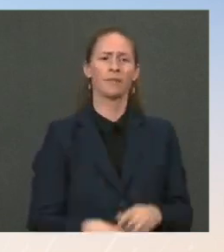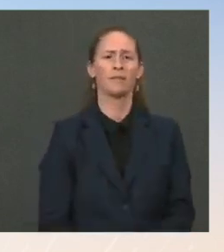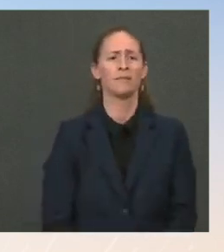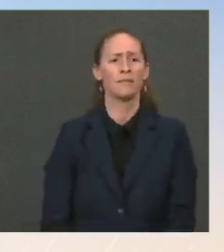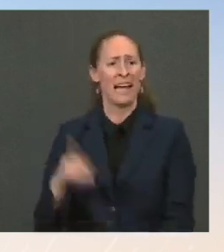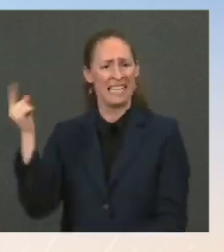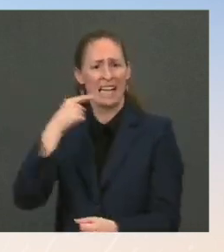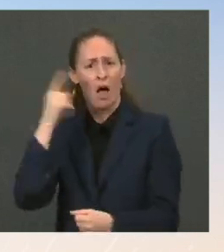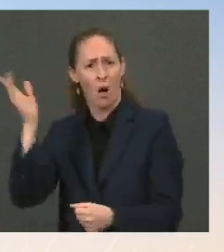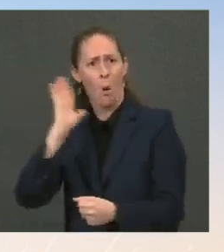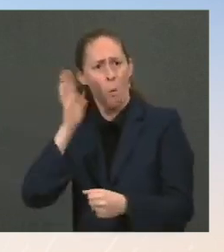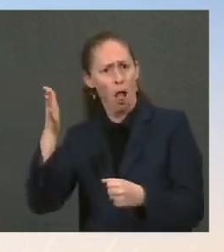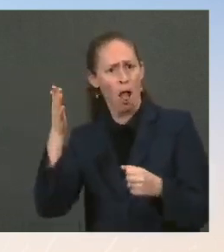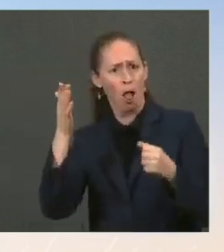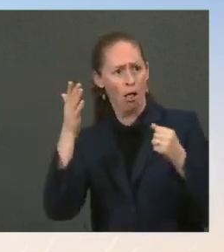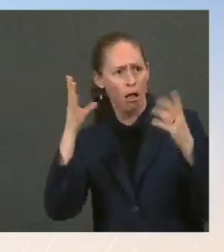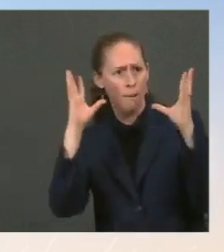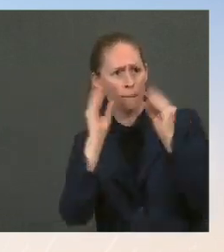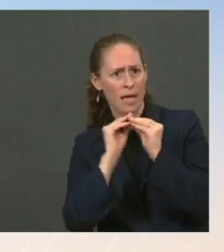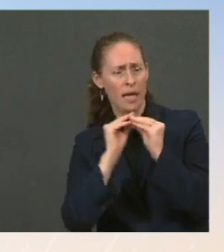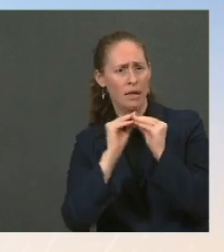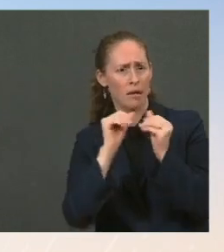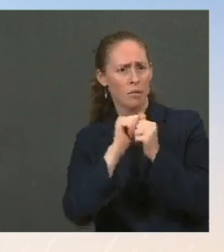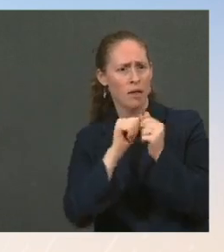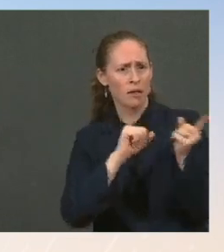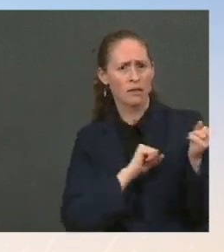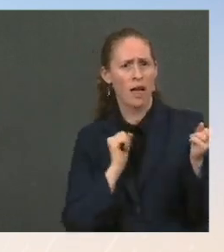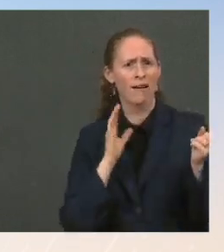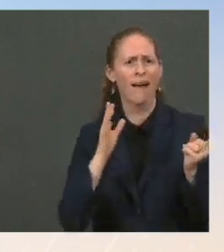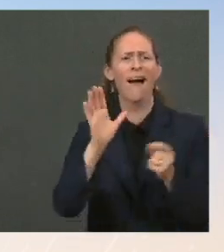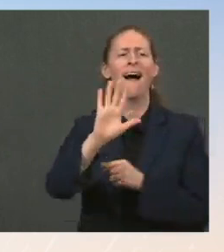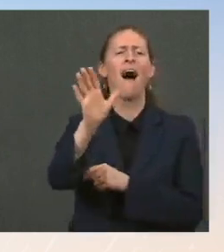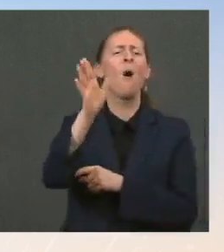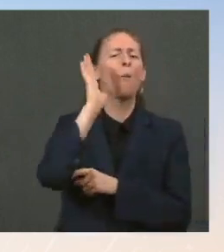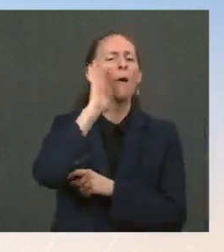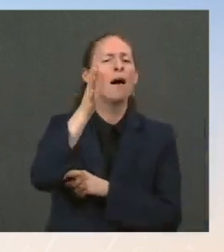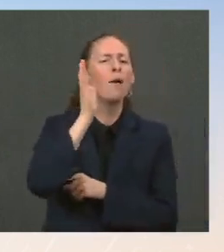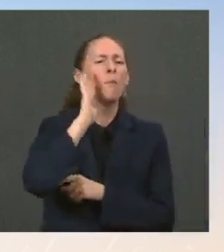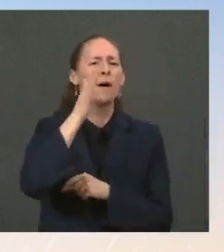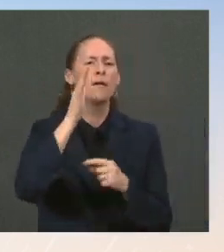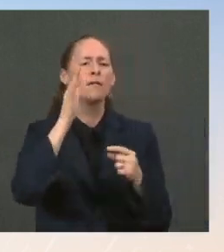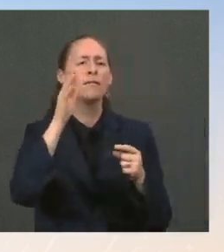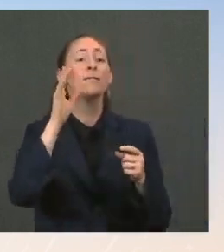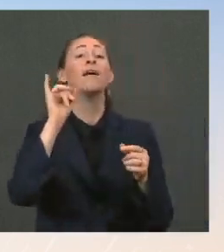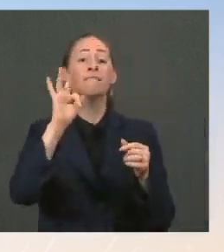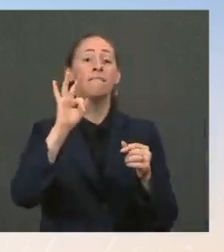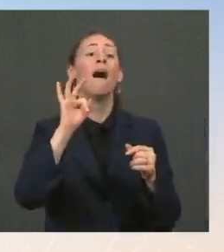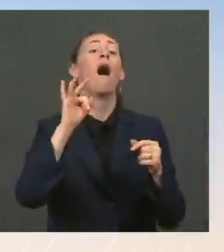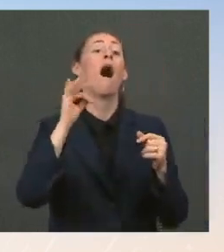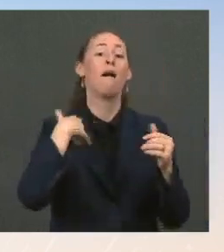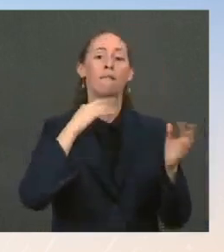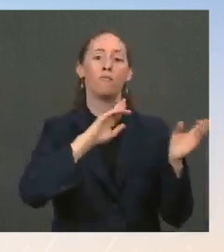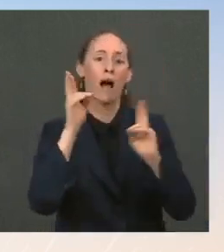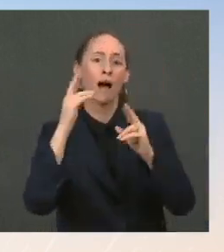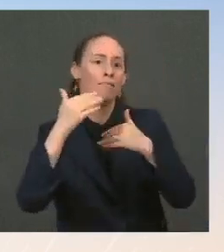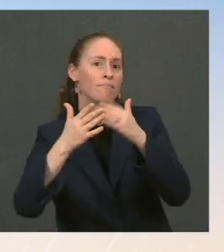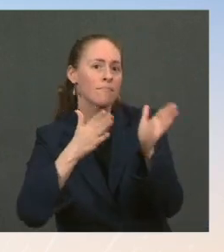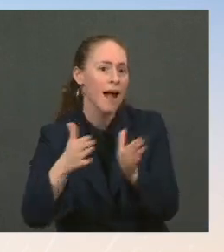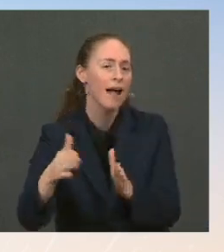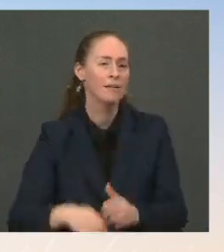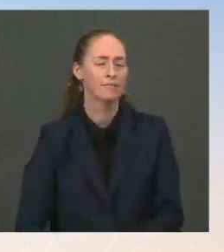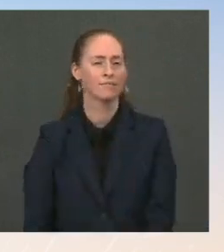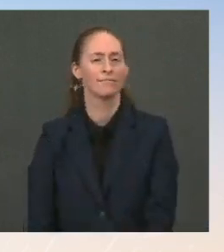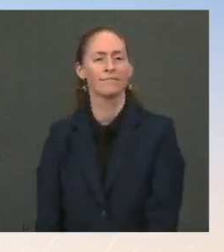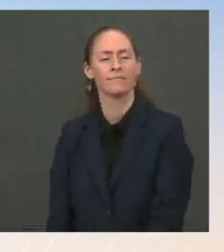He said they will be speaking. So you were saying he was saying they will at some point. At some point, if it's constructive in moving things forward. Okay. Does the president trust Mitch McConnell to be